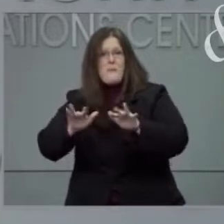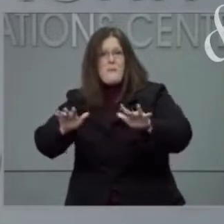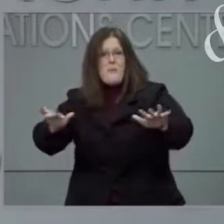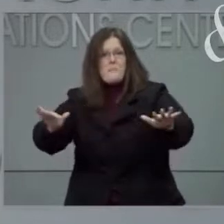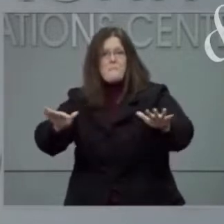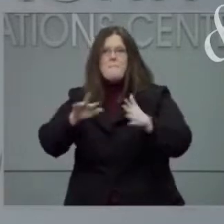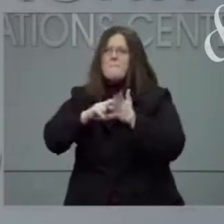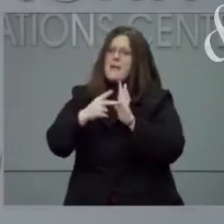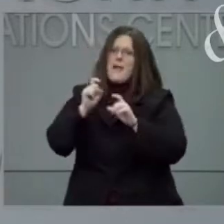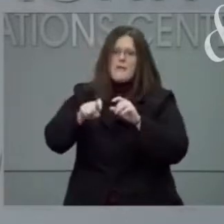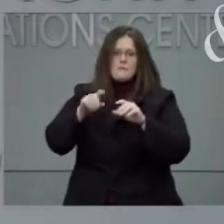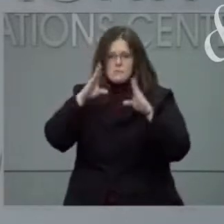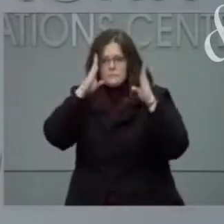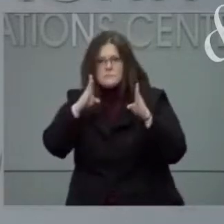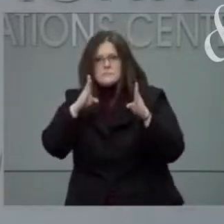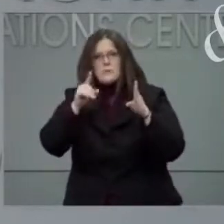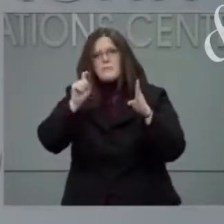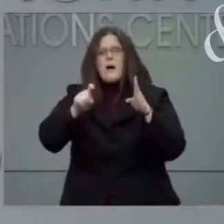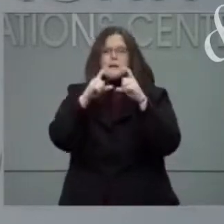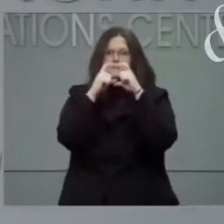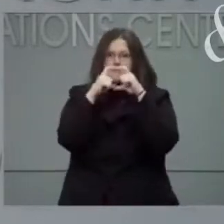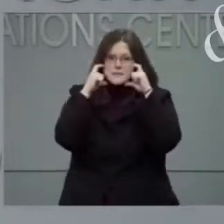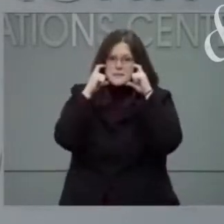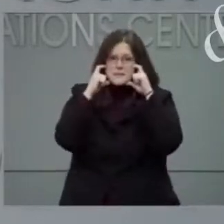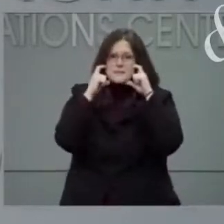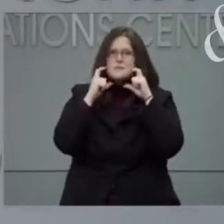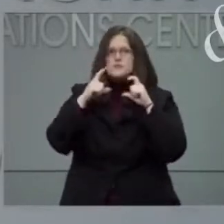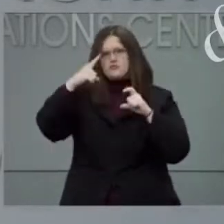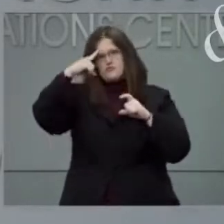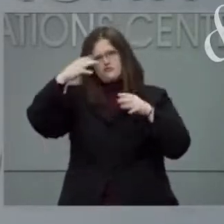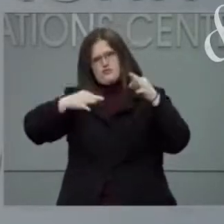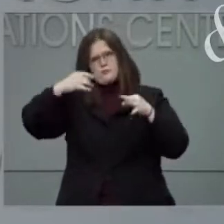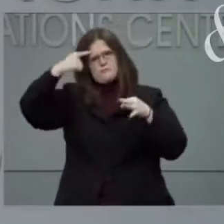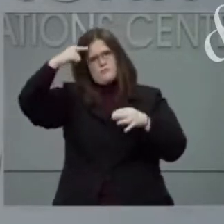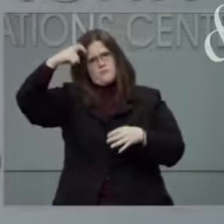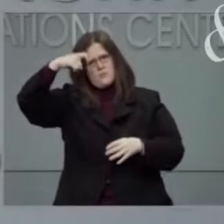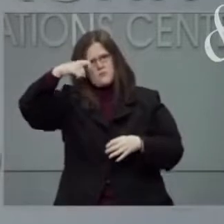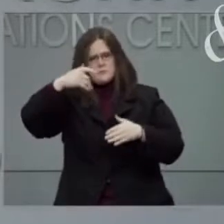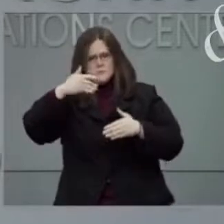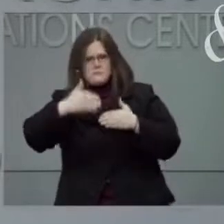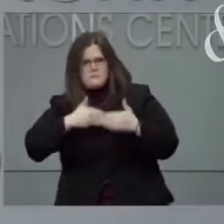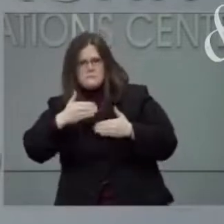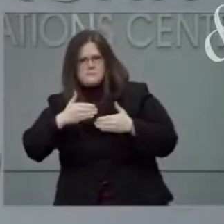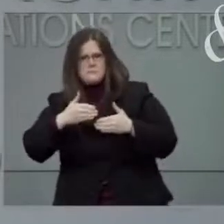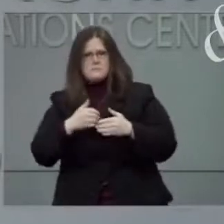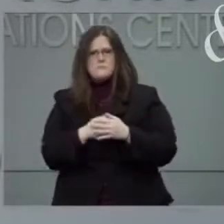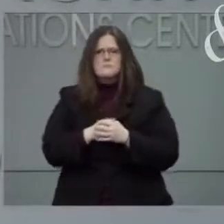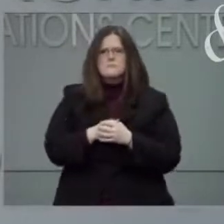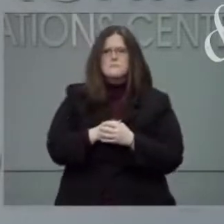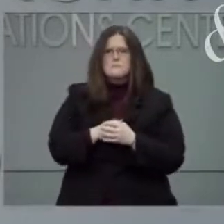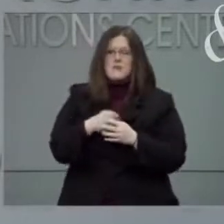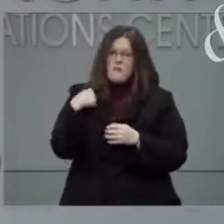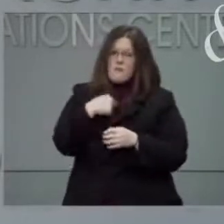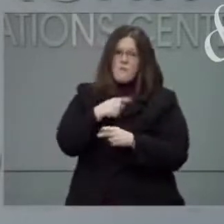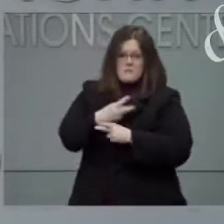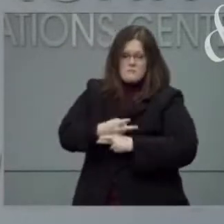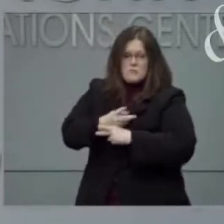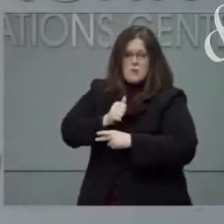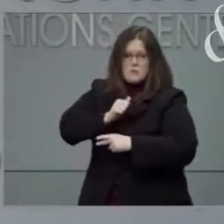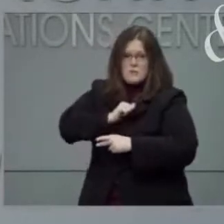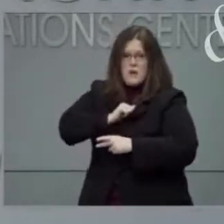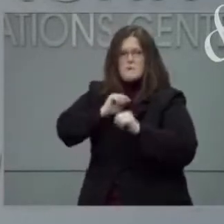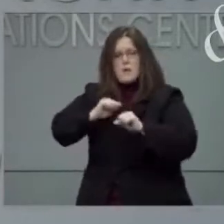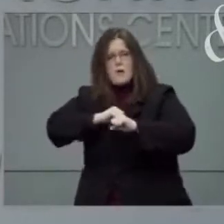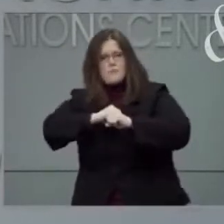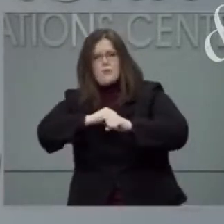good judgment. If we recommit to keeping ourselves and each other safe, we can save lives and get to the other